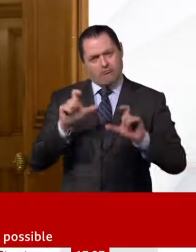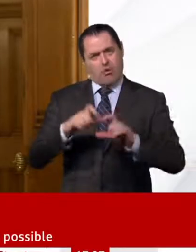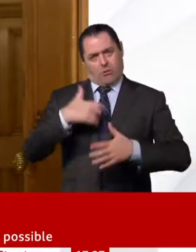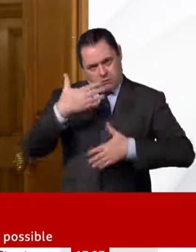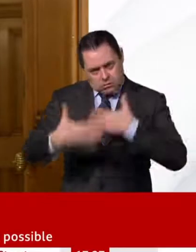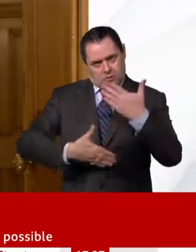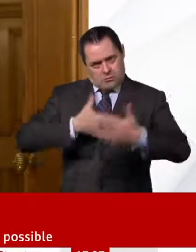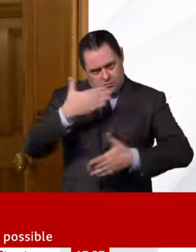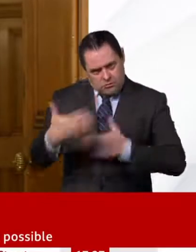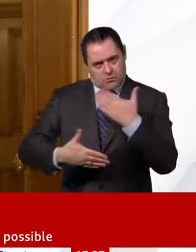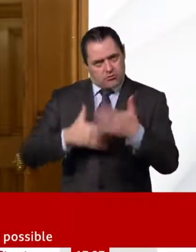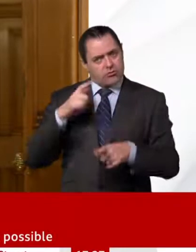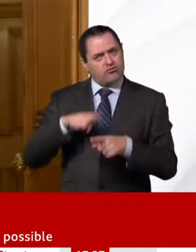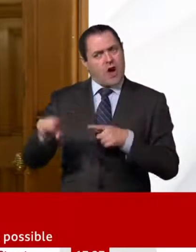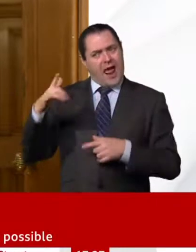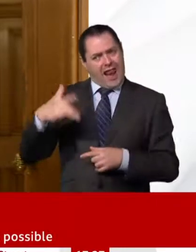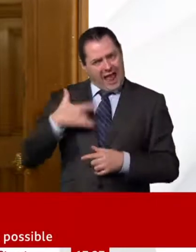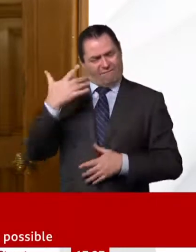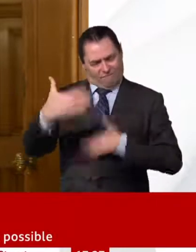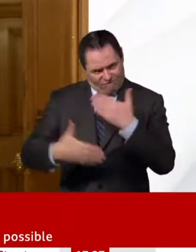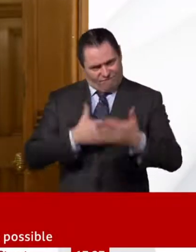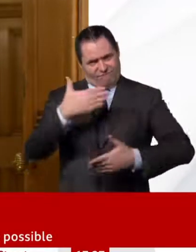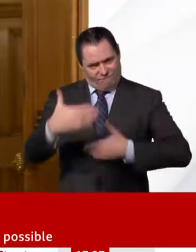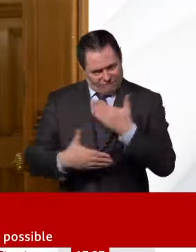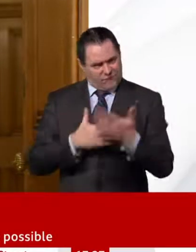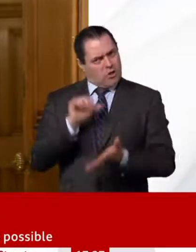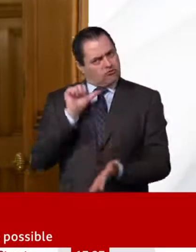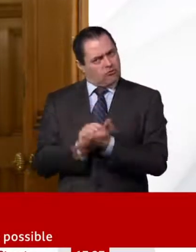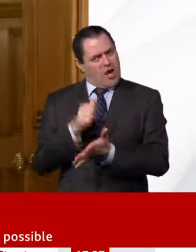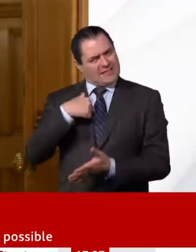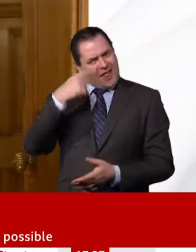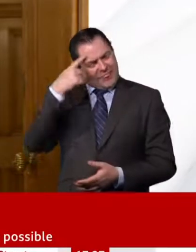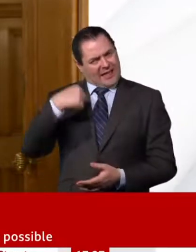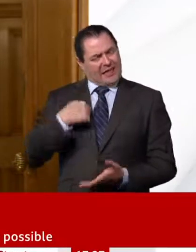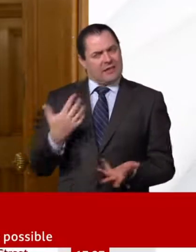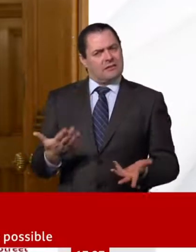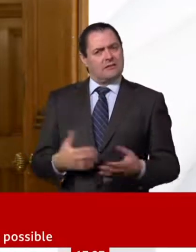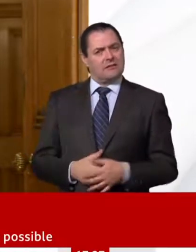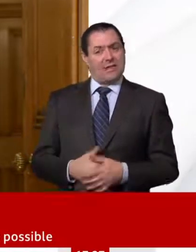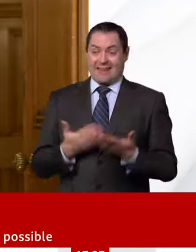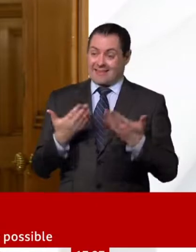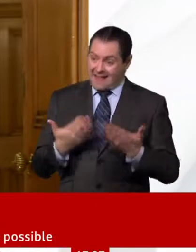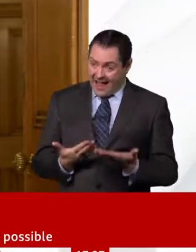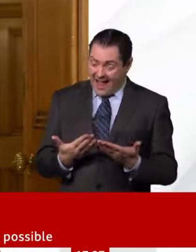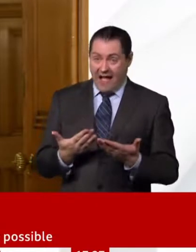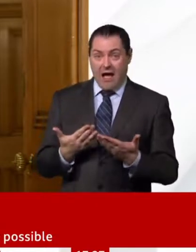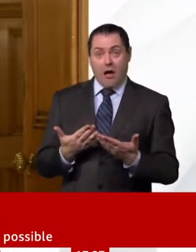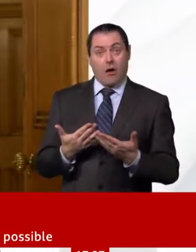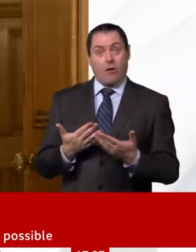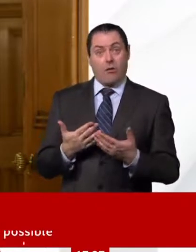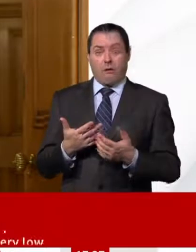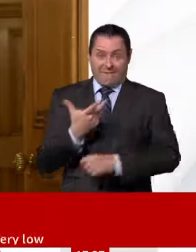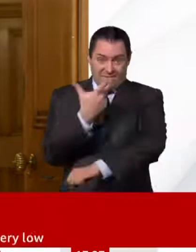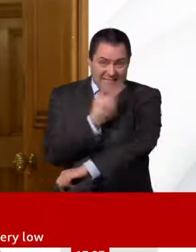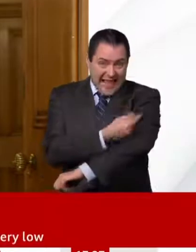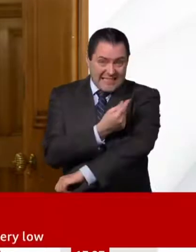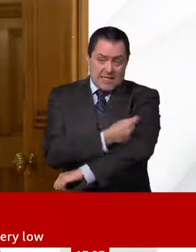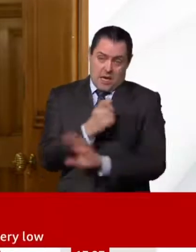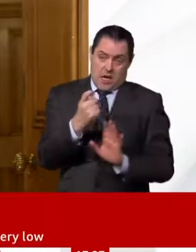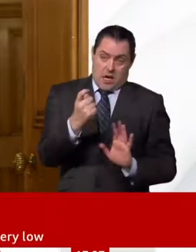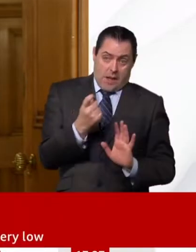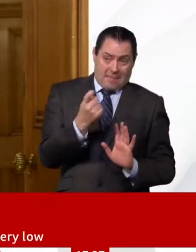far as we possibly could. I think that was the right thing to do. And now that we've got the vaccine